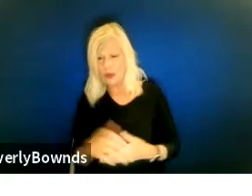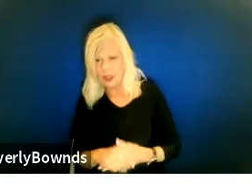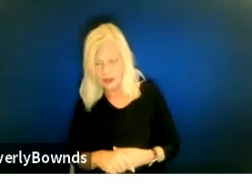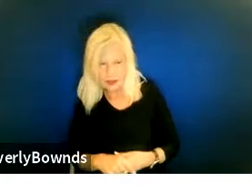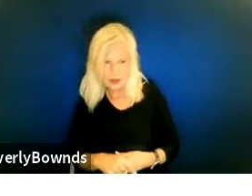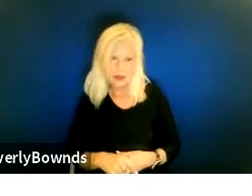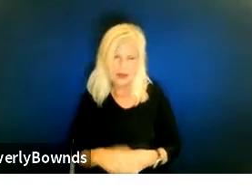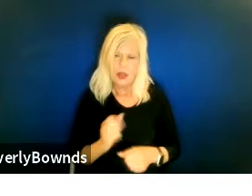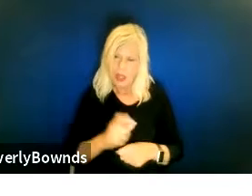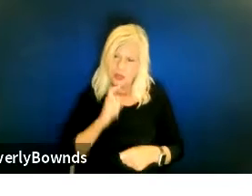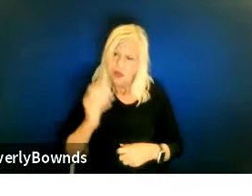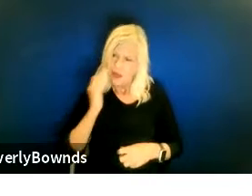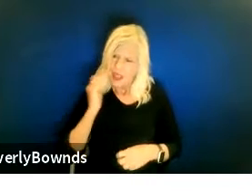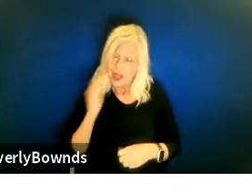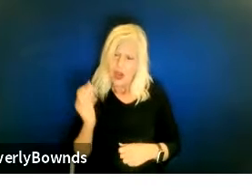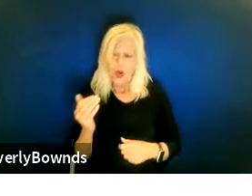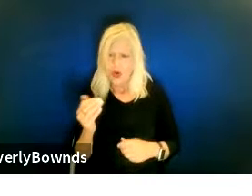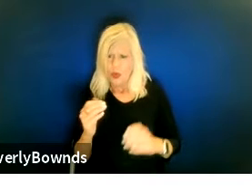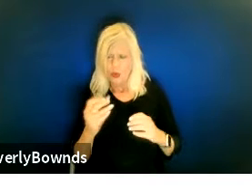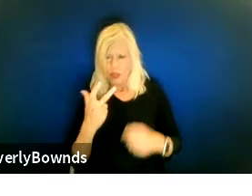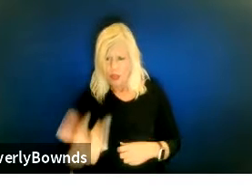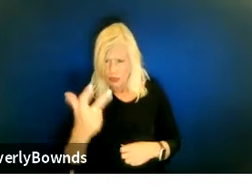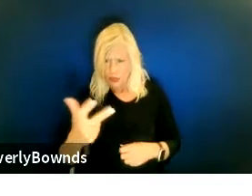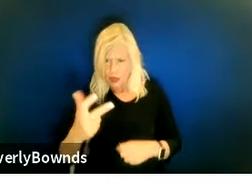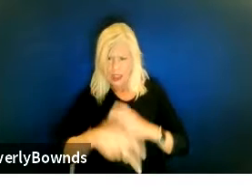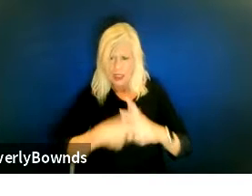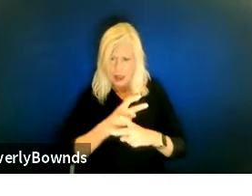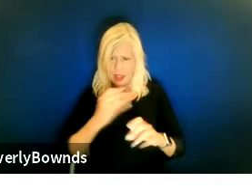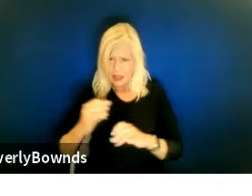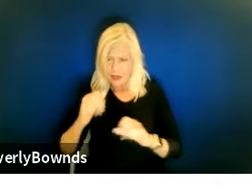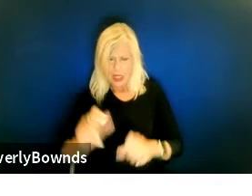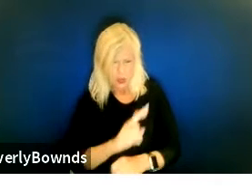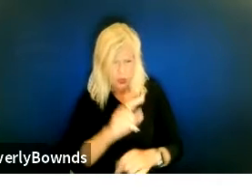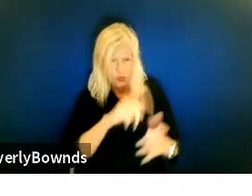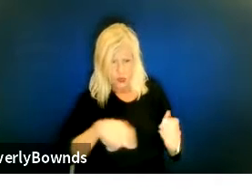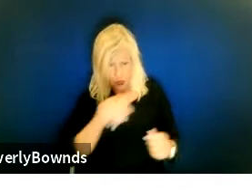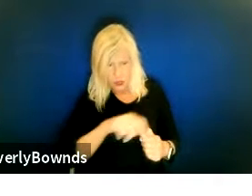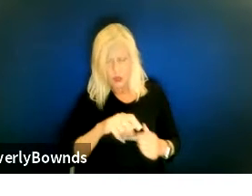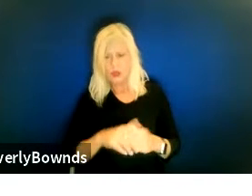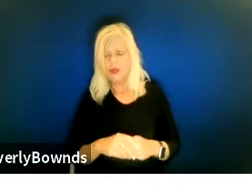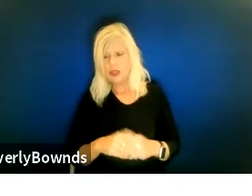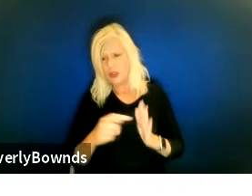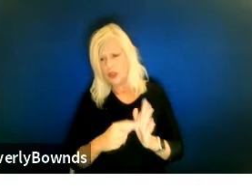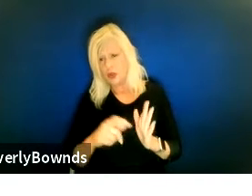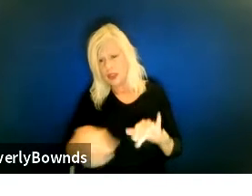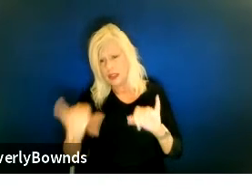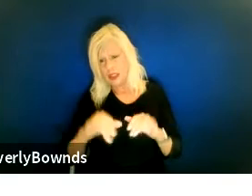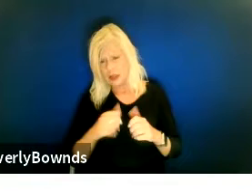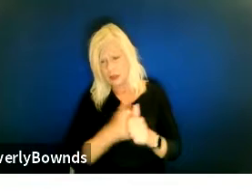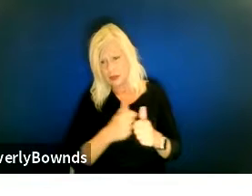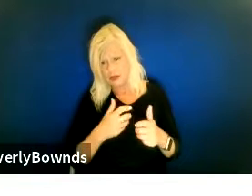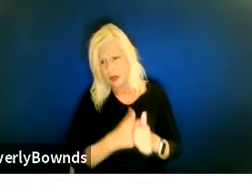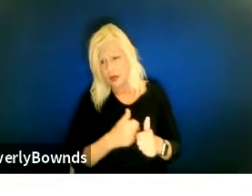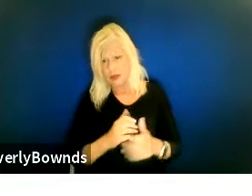I think it's just one of many examples that outlines how research informed the standards. Next slide.